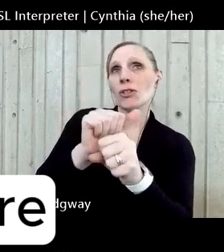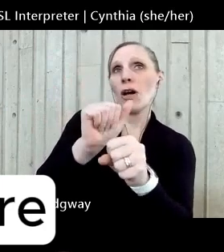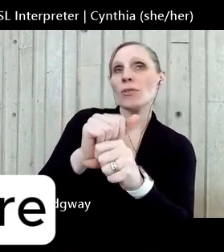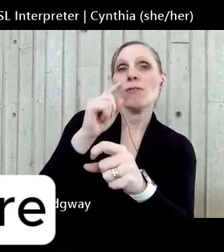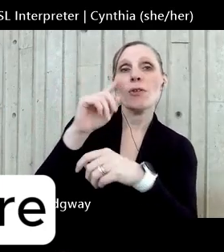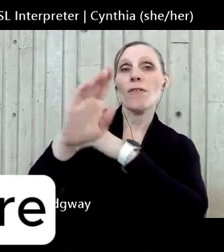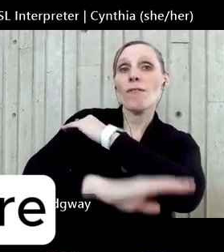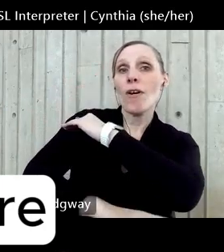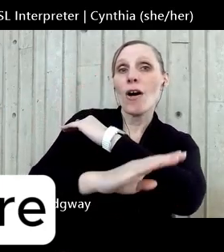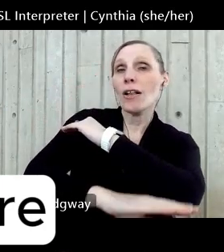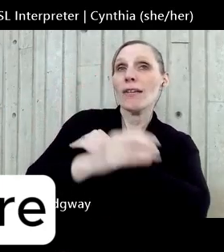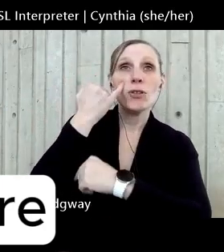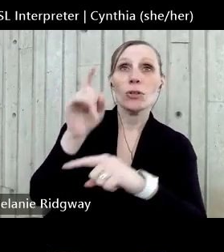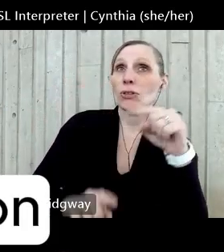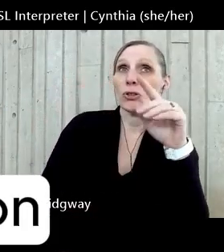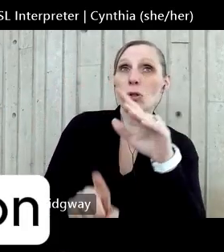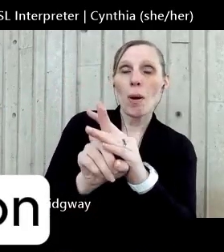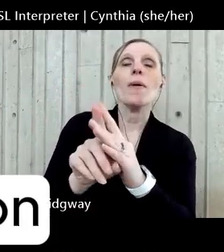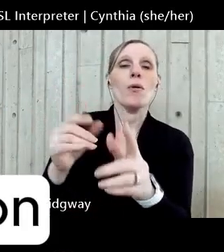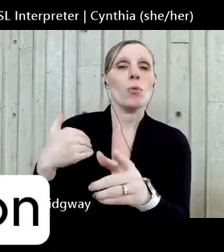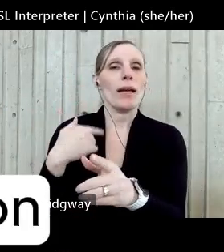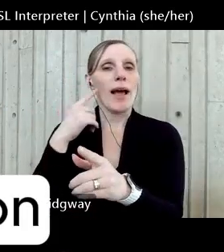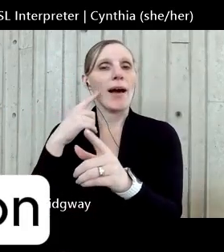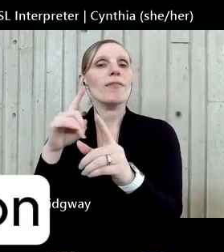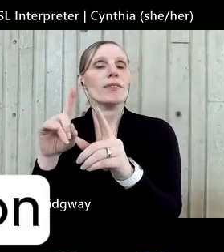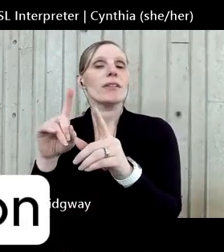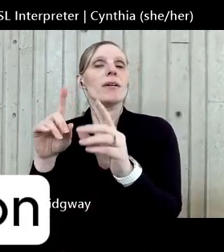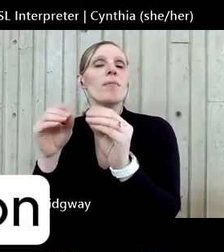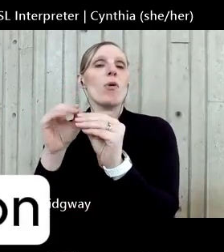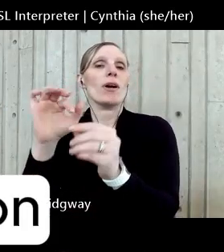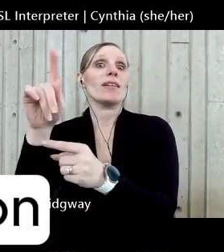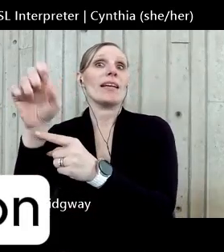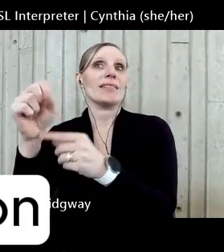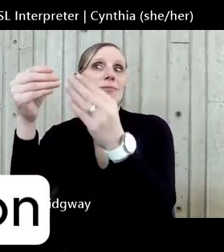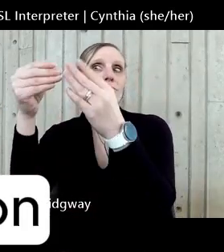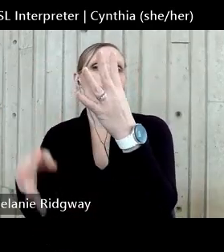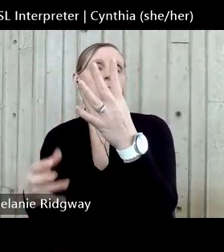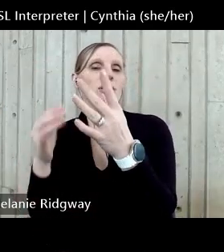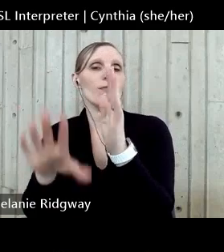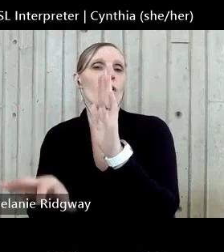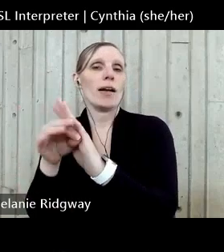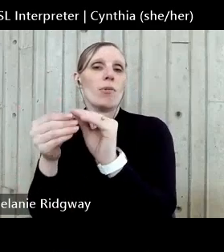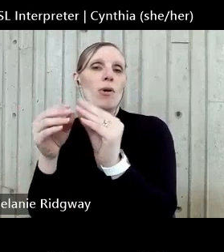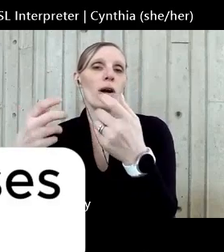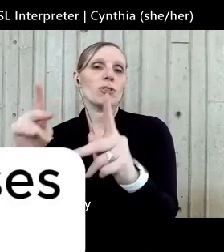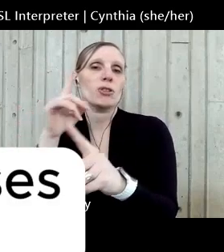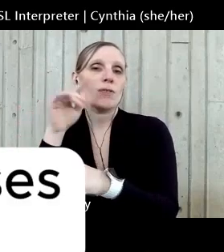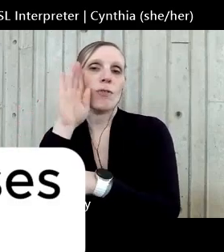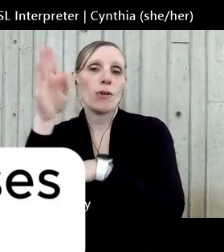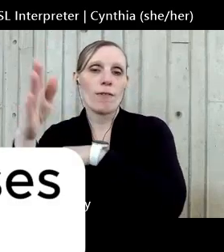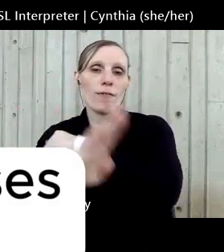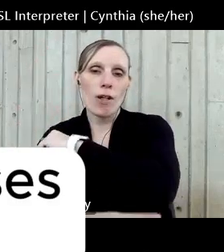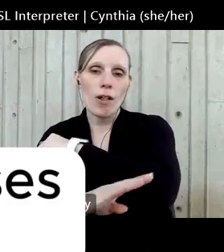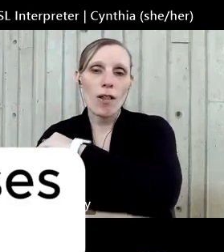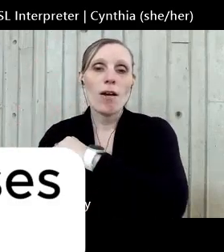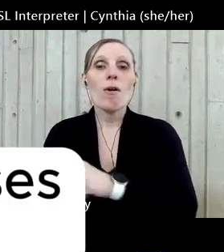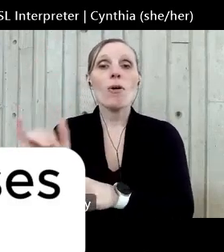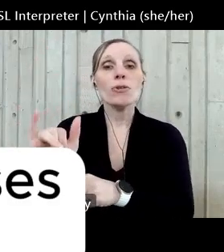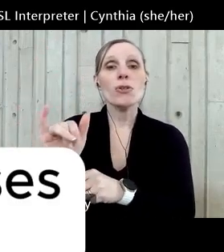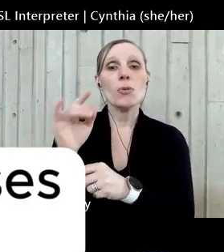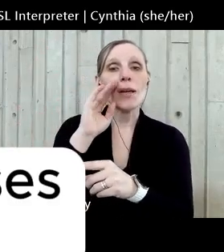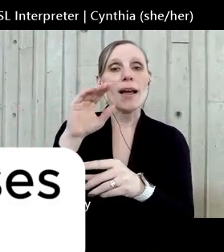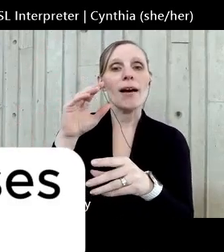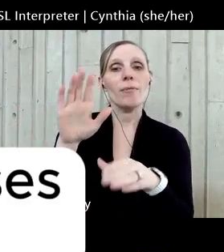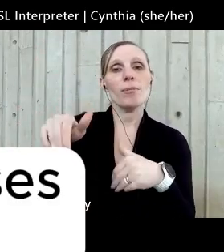the link for that in the chat there. Seneca has also started providing in-person resume support, so people can walk onto any